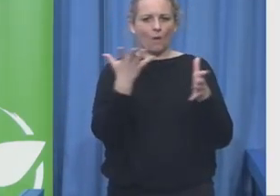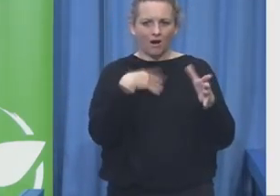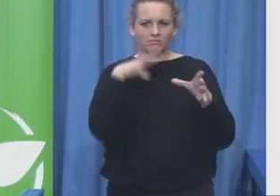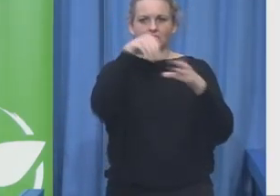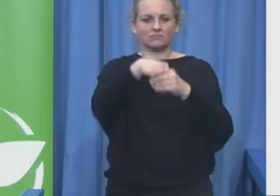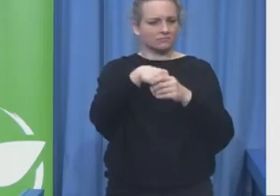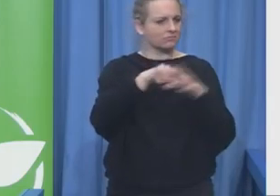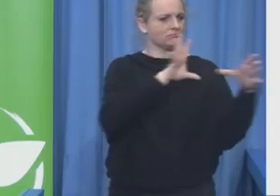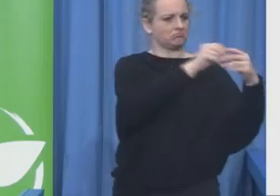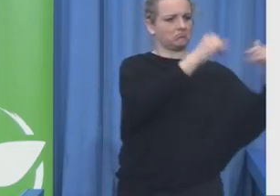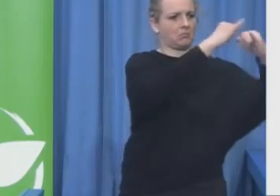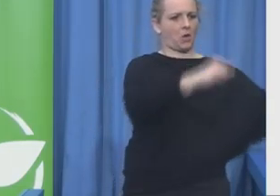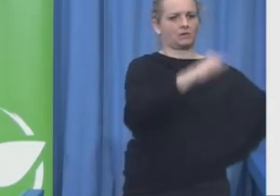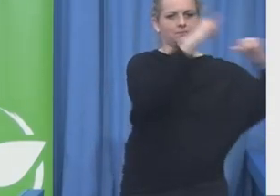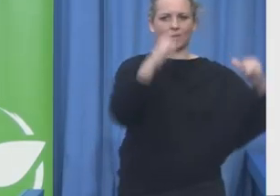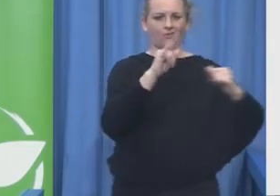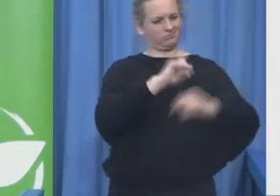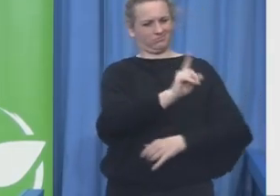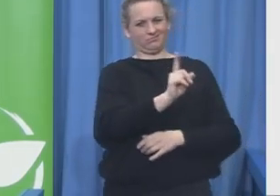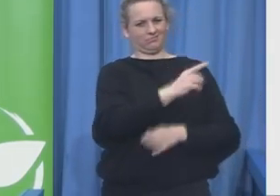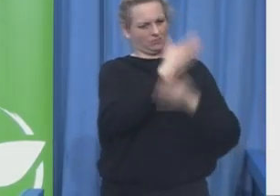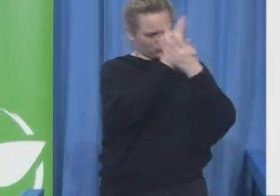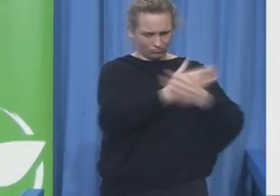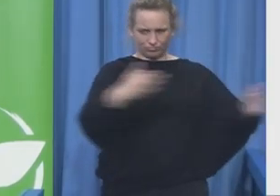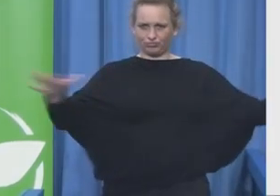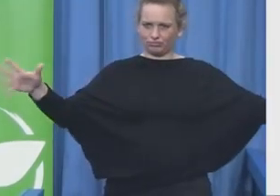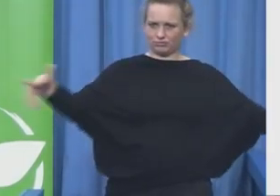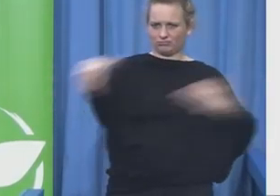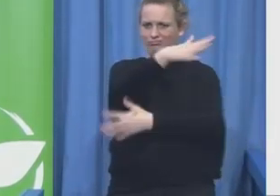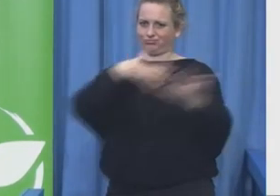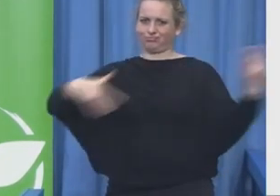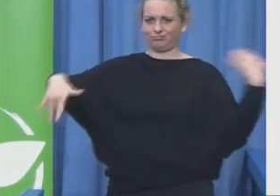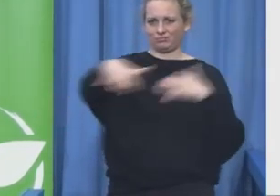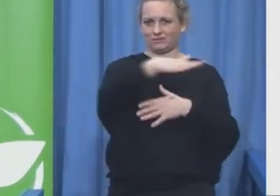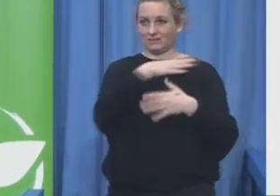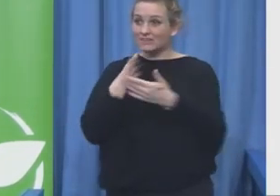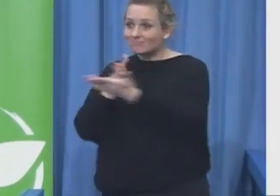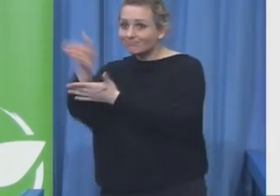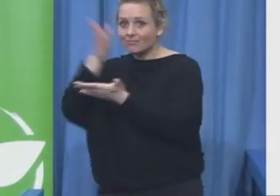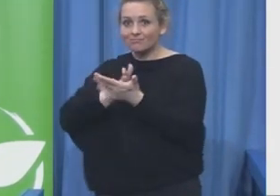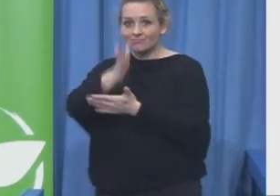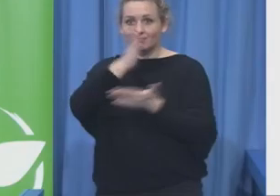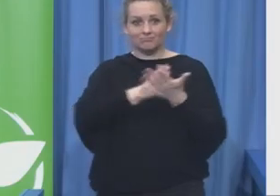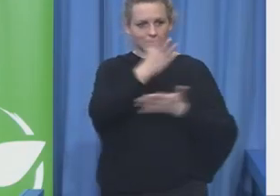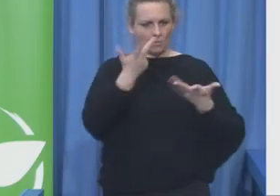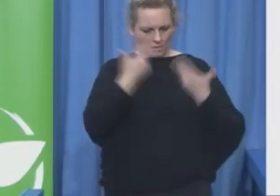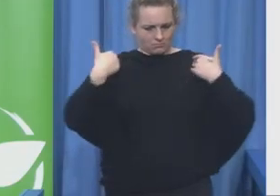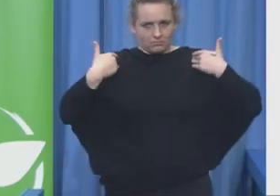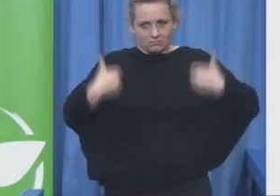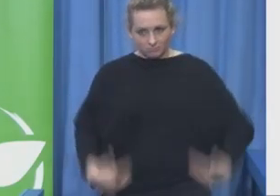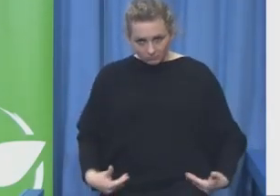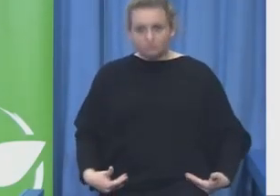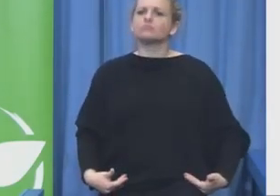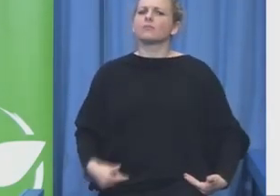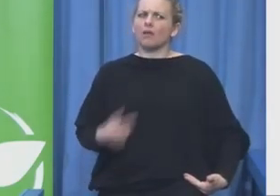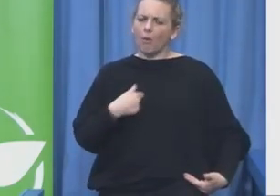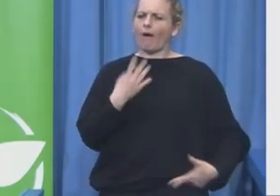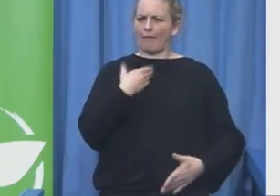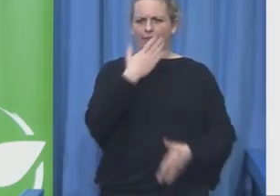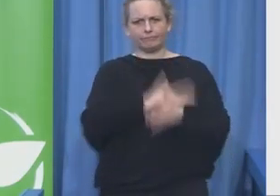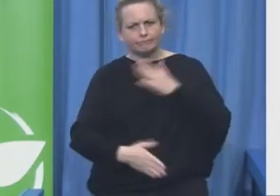listen to what people want, and do everything that you can get that you can to get them to that place. Thank